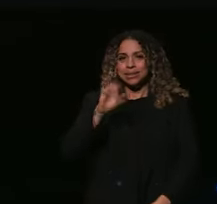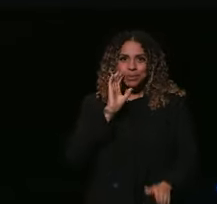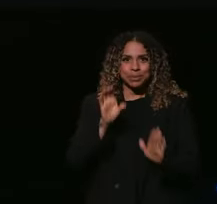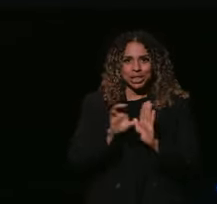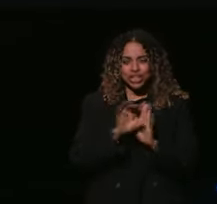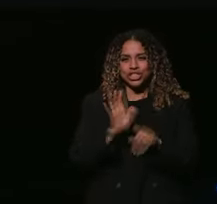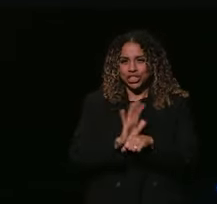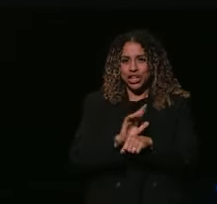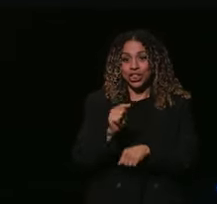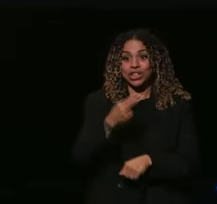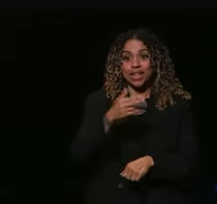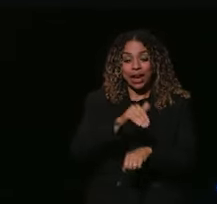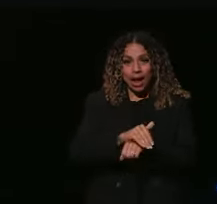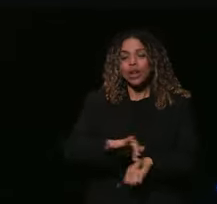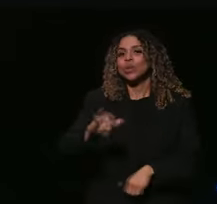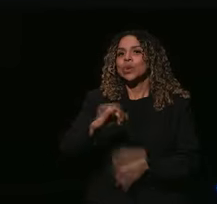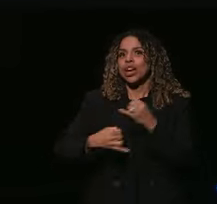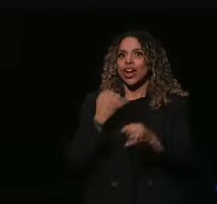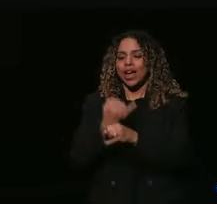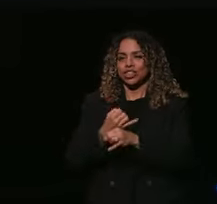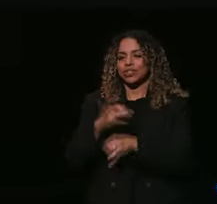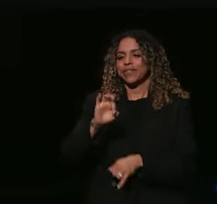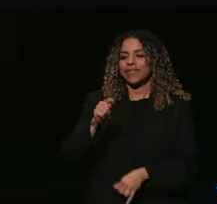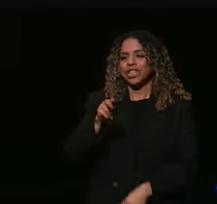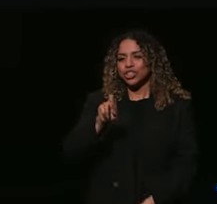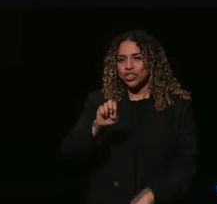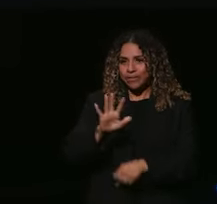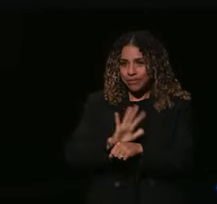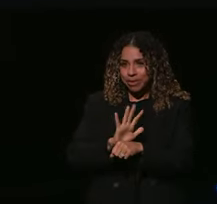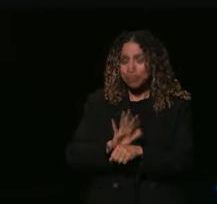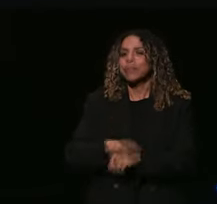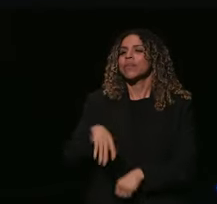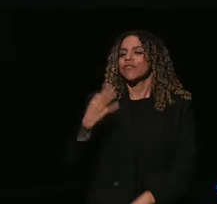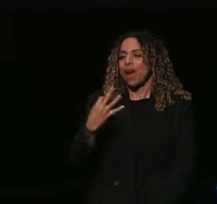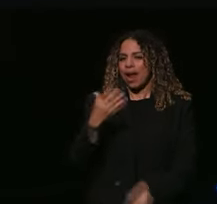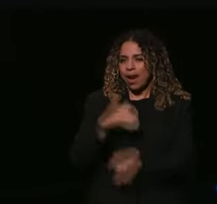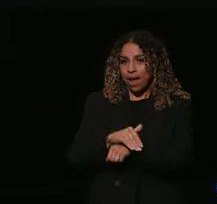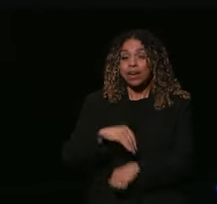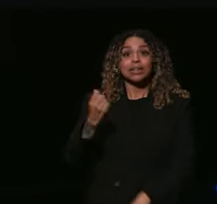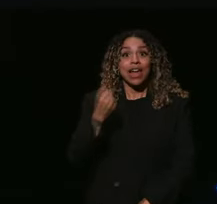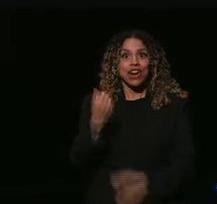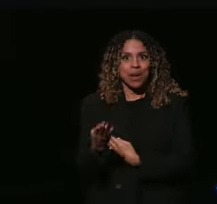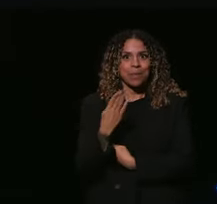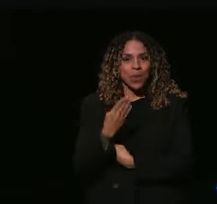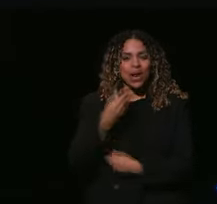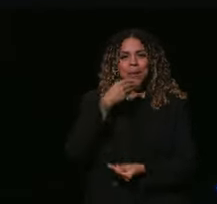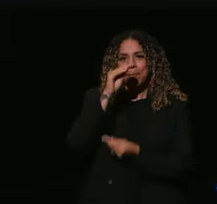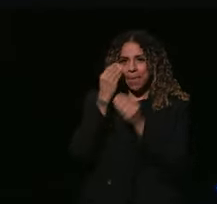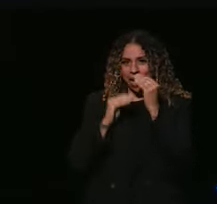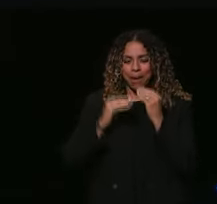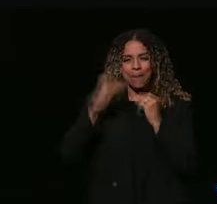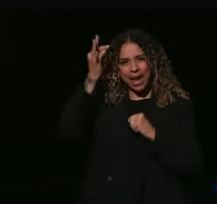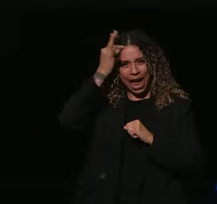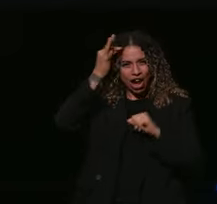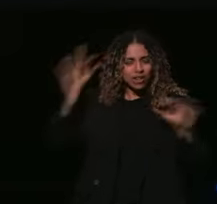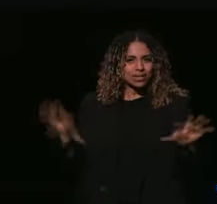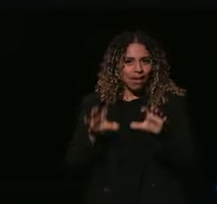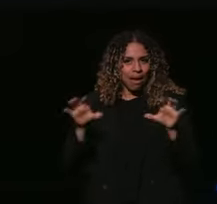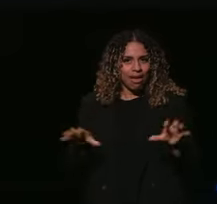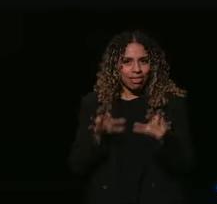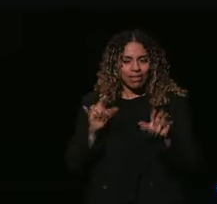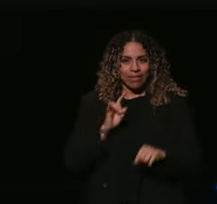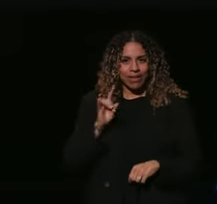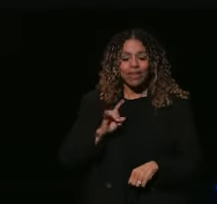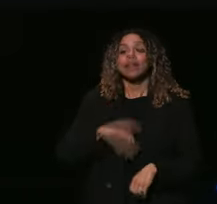night, International Feature Film on Friday night, and then on Saturday morning, makeup and hairstyling. And on